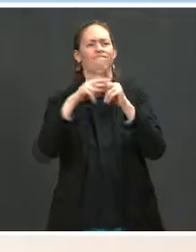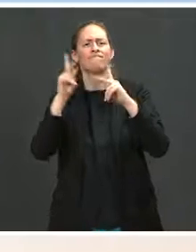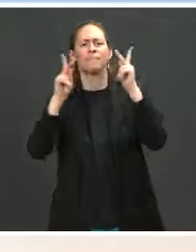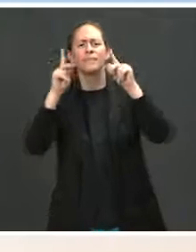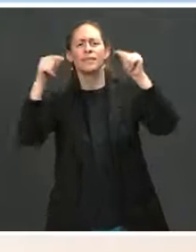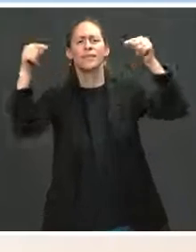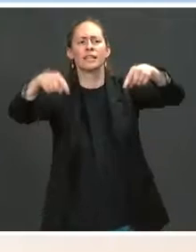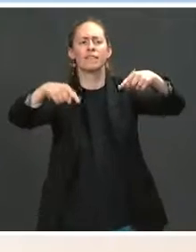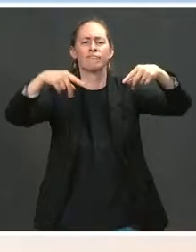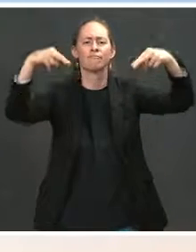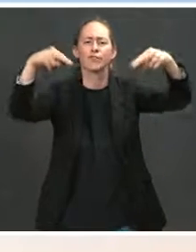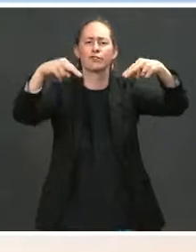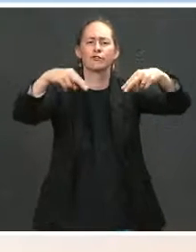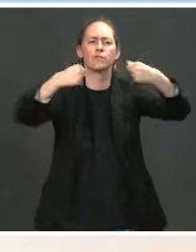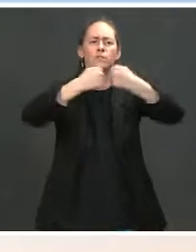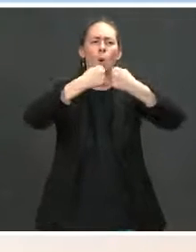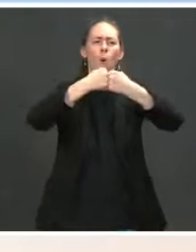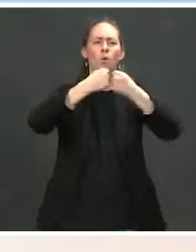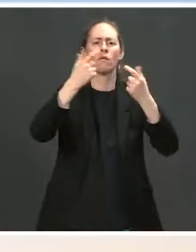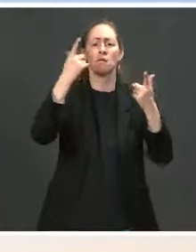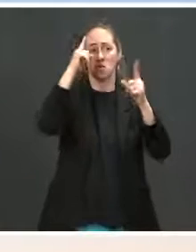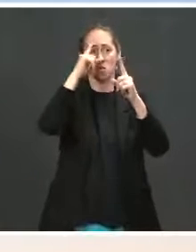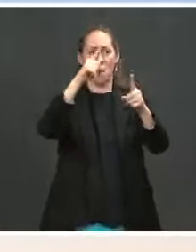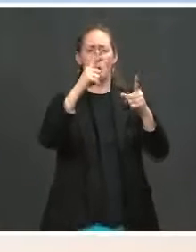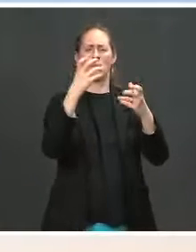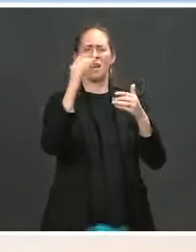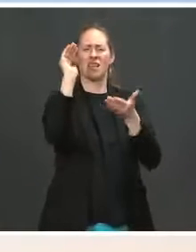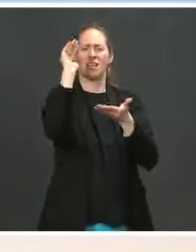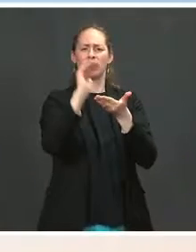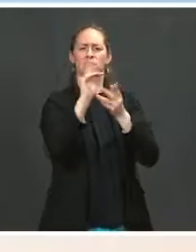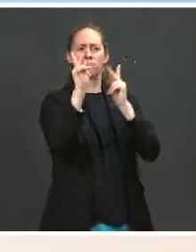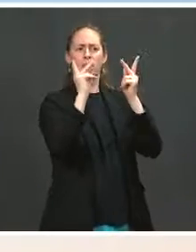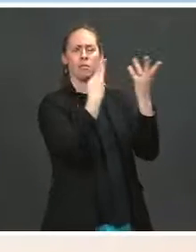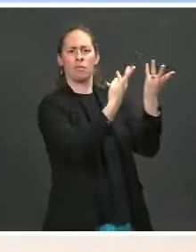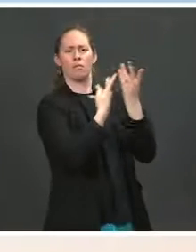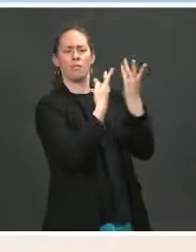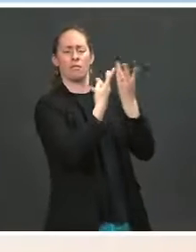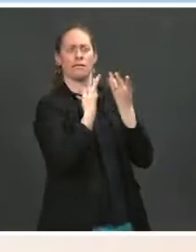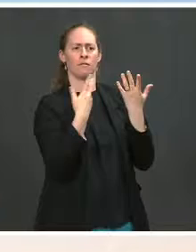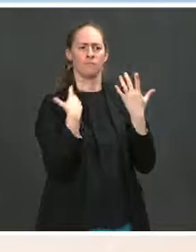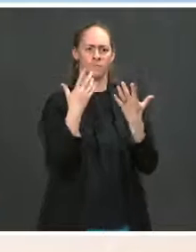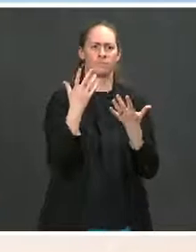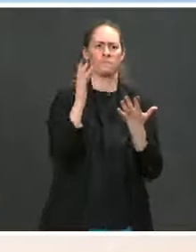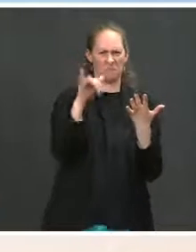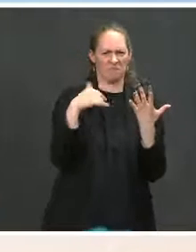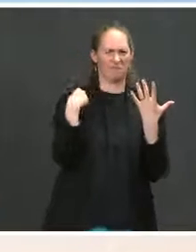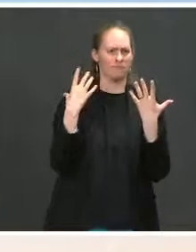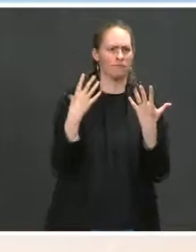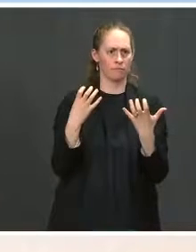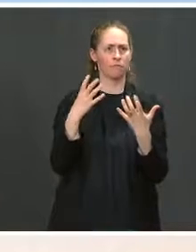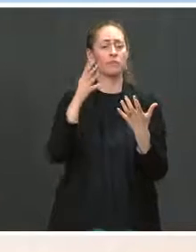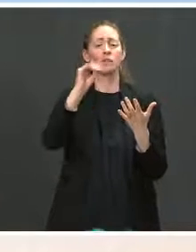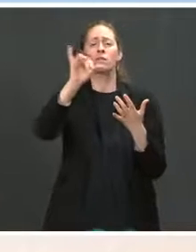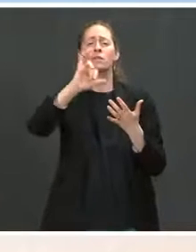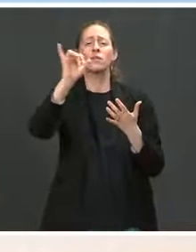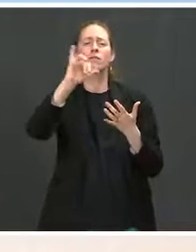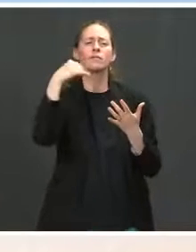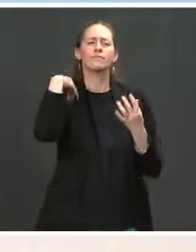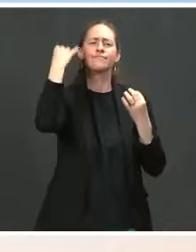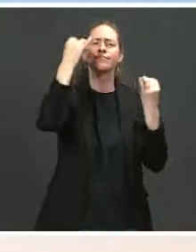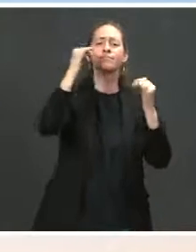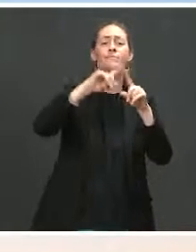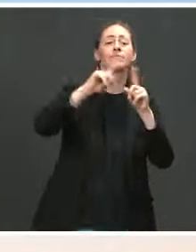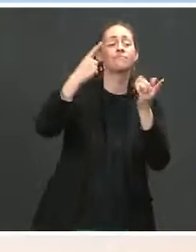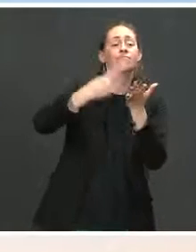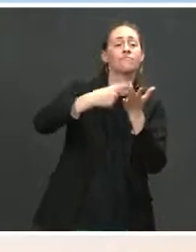the number of migrants who are coming to our border. So in terms of the sequencing, part of the sequencing is internal discussions with